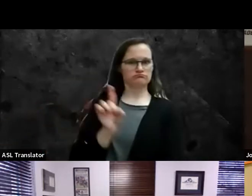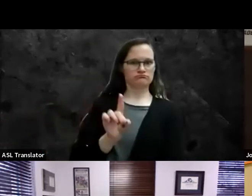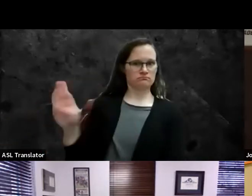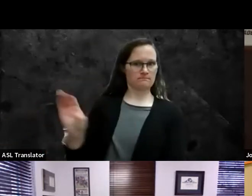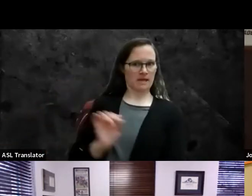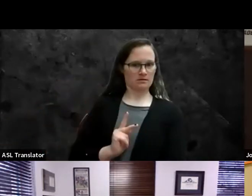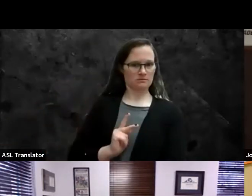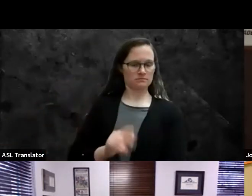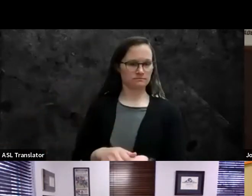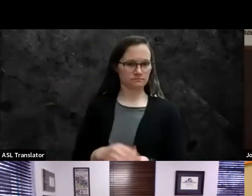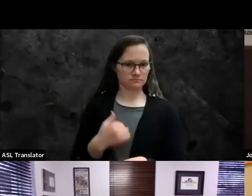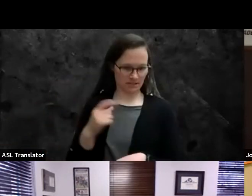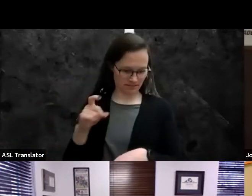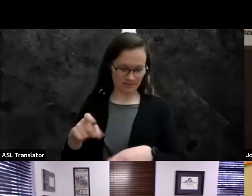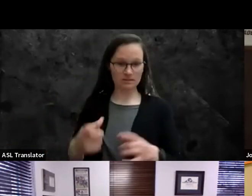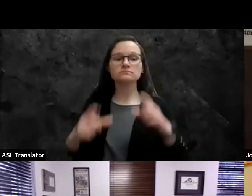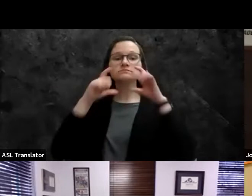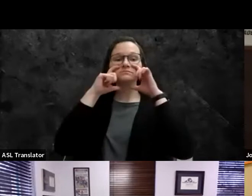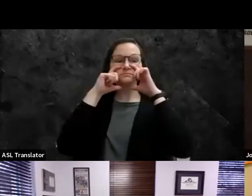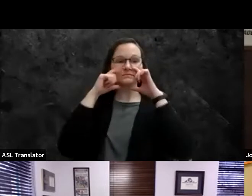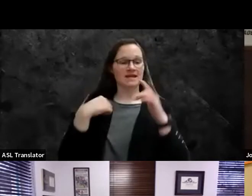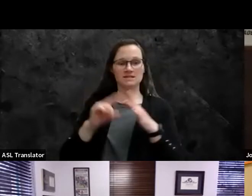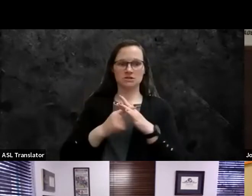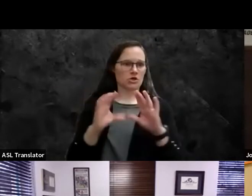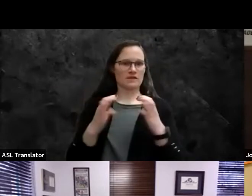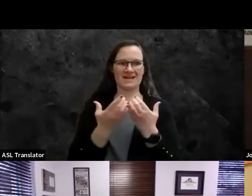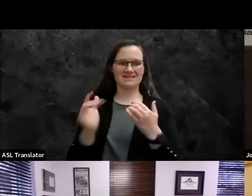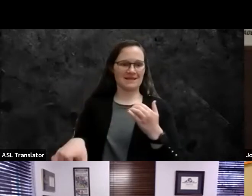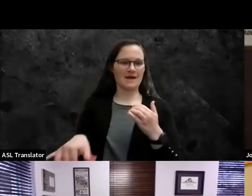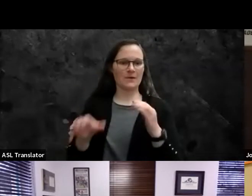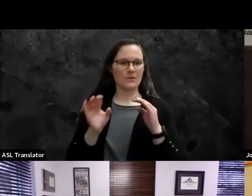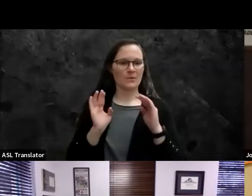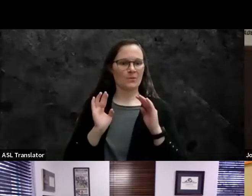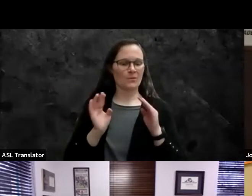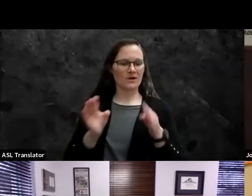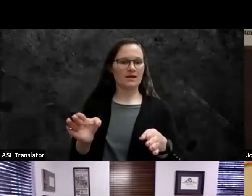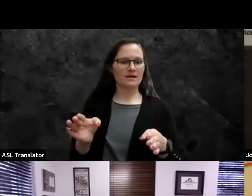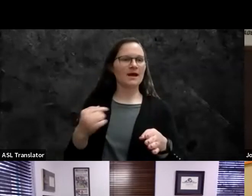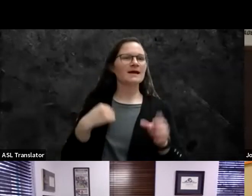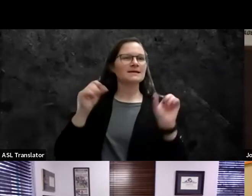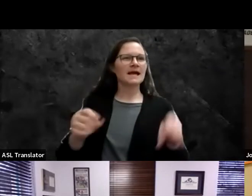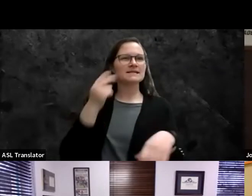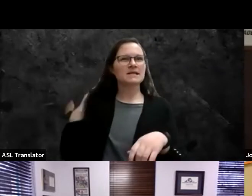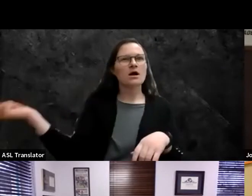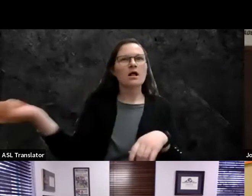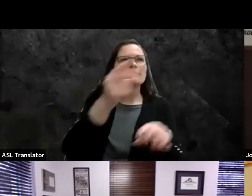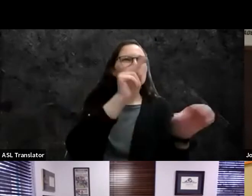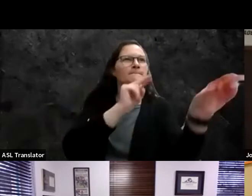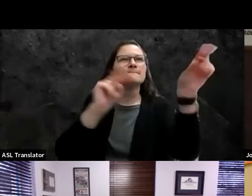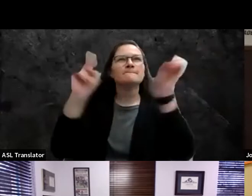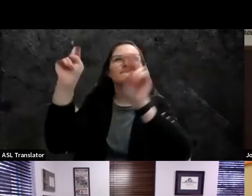that I need those masks over everybody's faces and noses. And I can see them all, even if they sit in the back of the room, they are still visible to